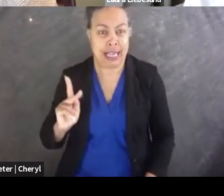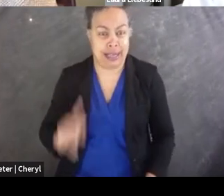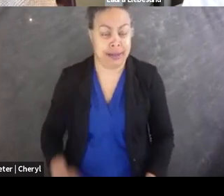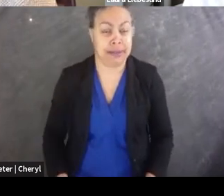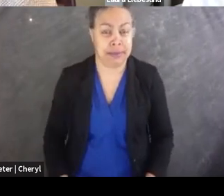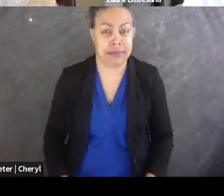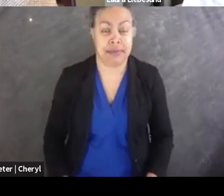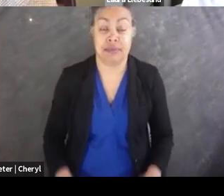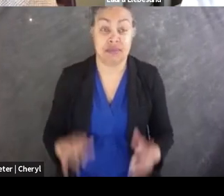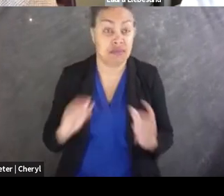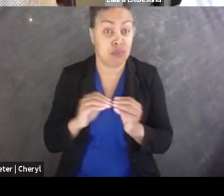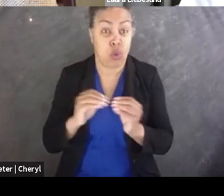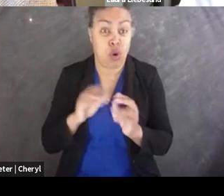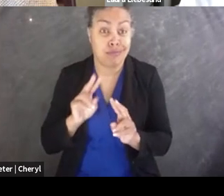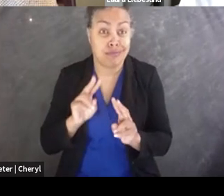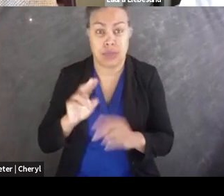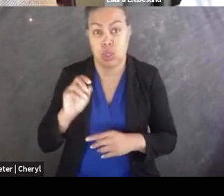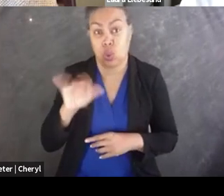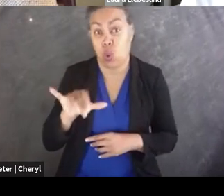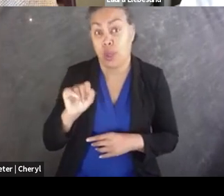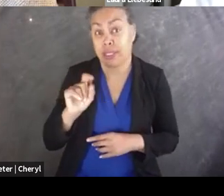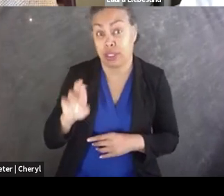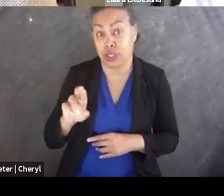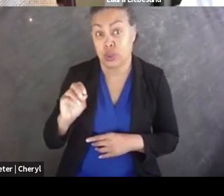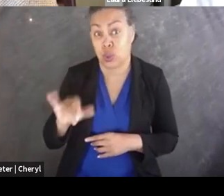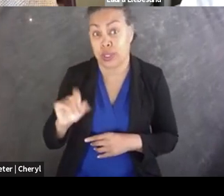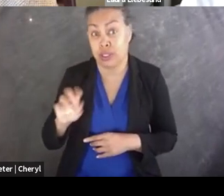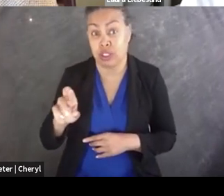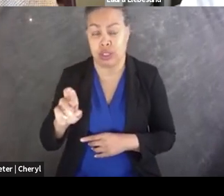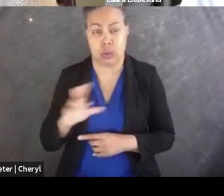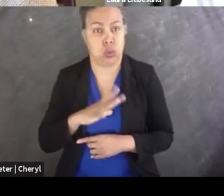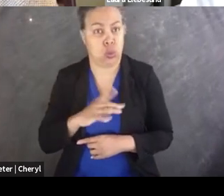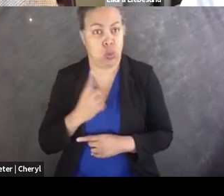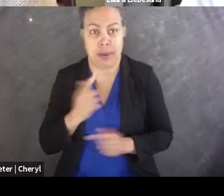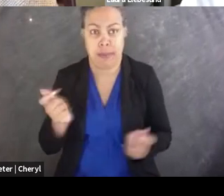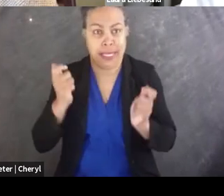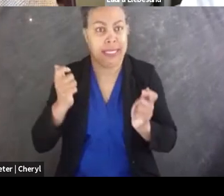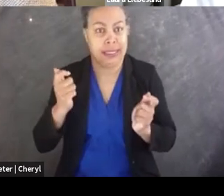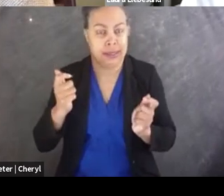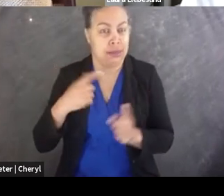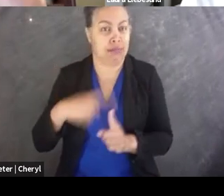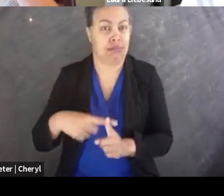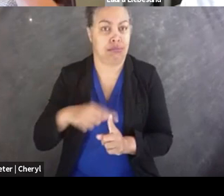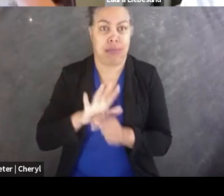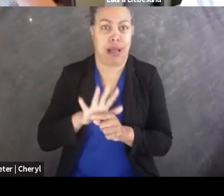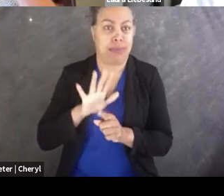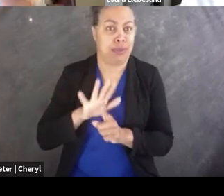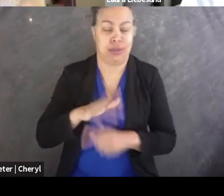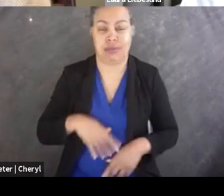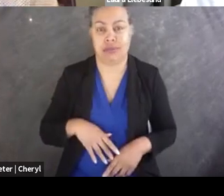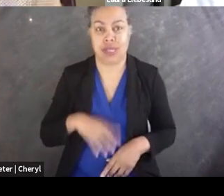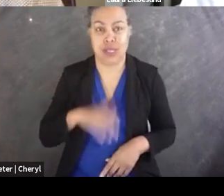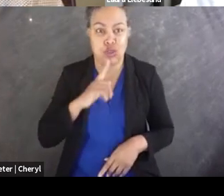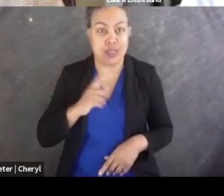more on the way. Oyster is one of the biggest openings that we've had in the city, and just got a rave review